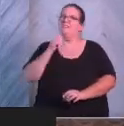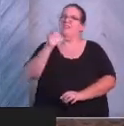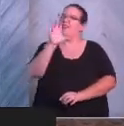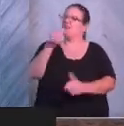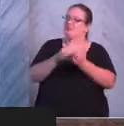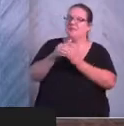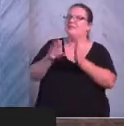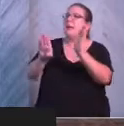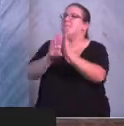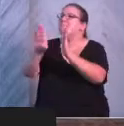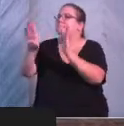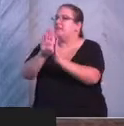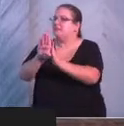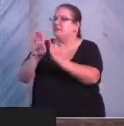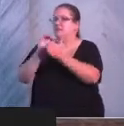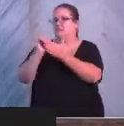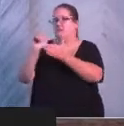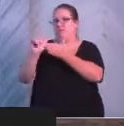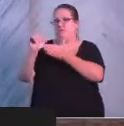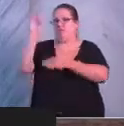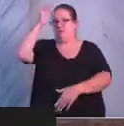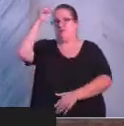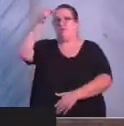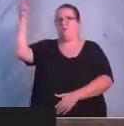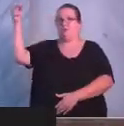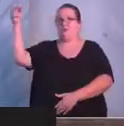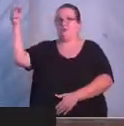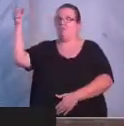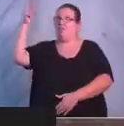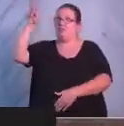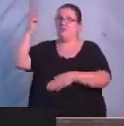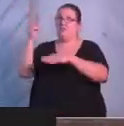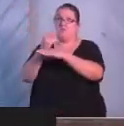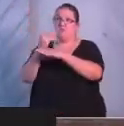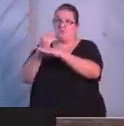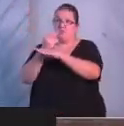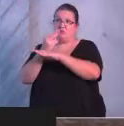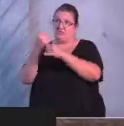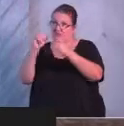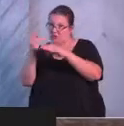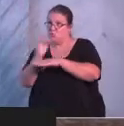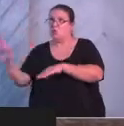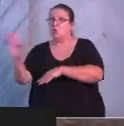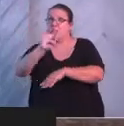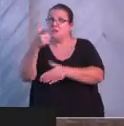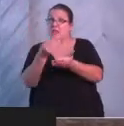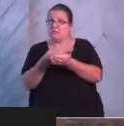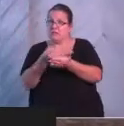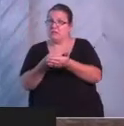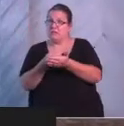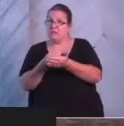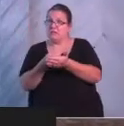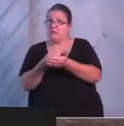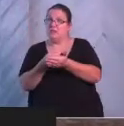actually billions of dollars, that the federal government is using your taxpaying money